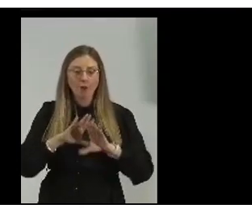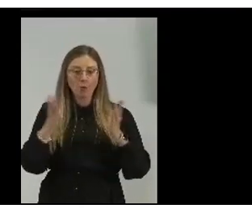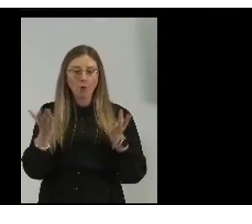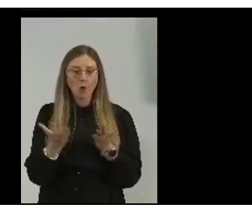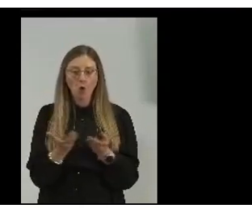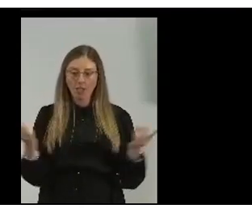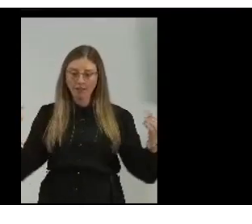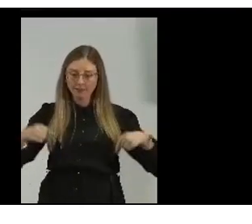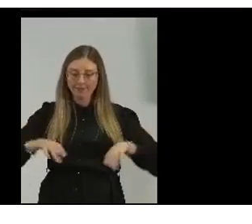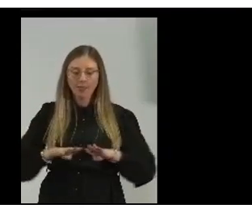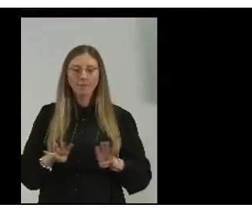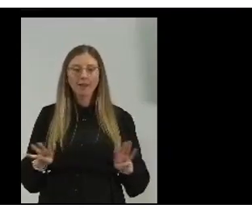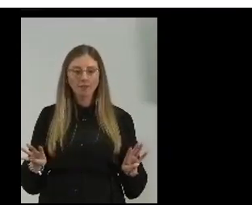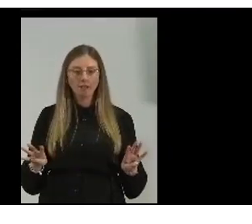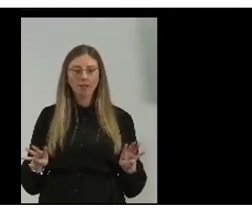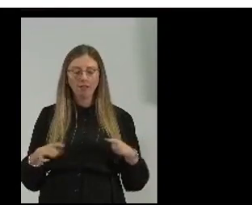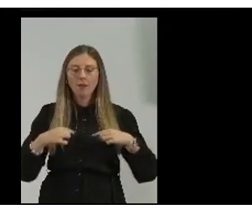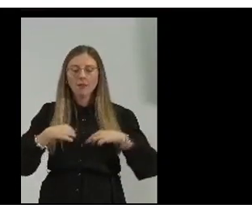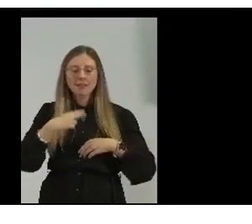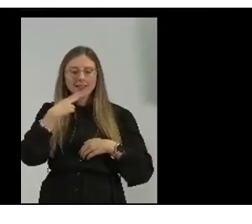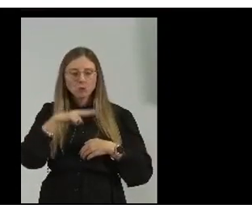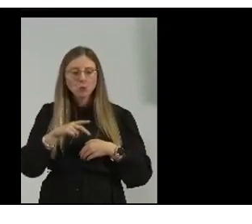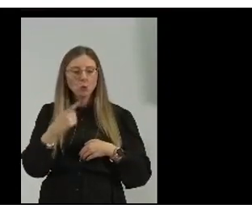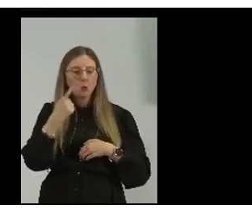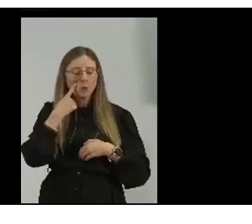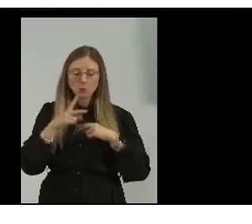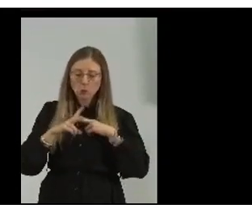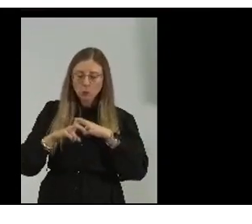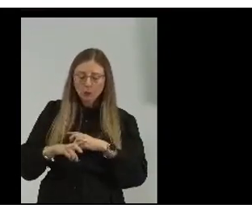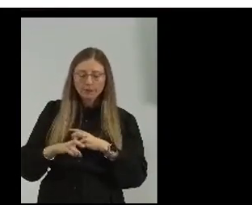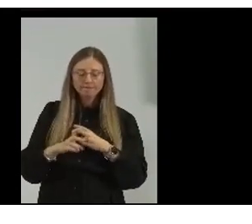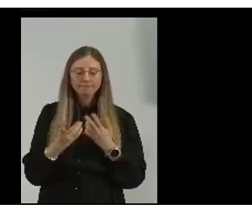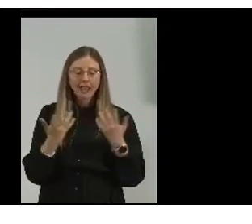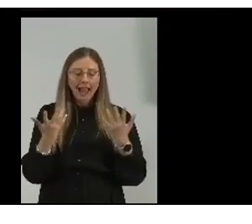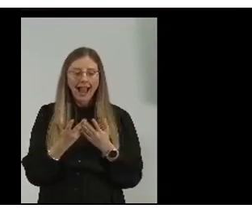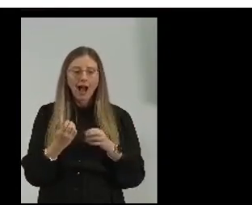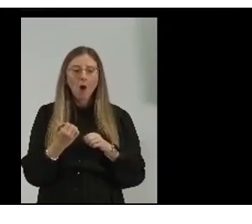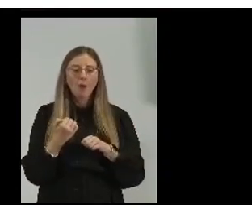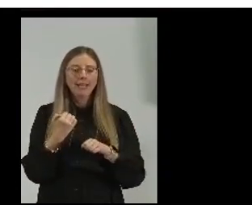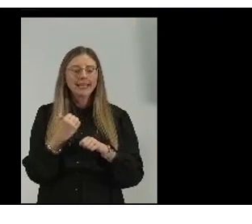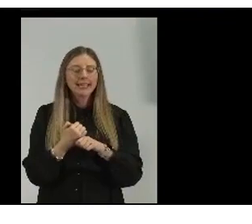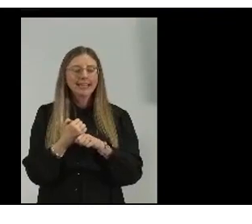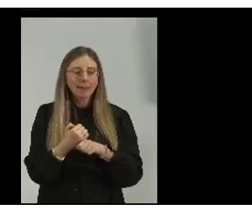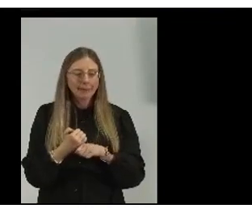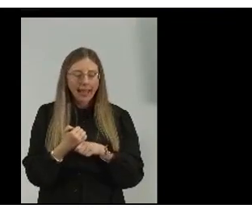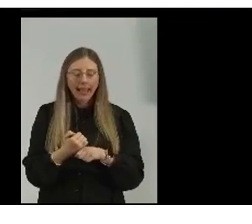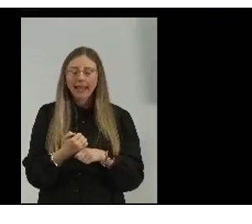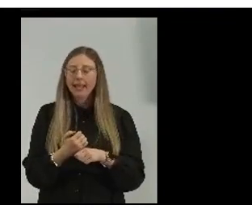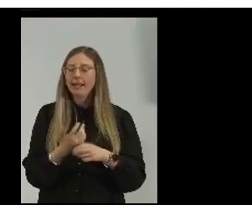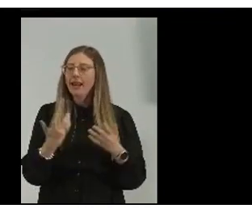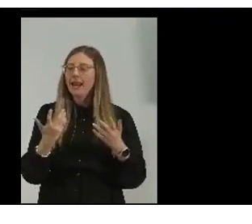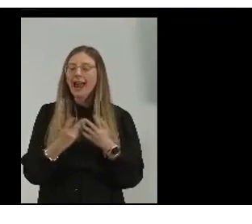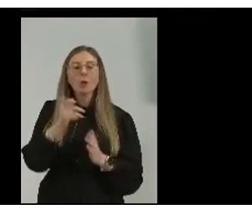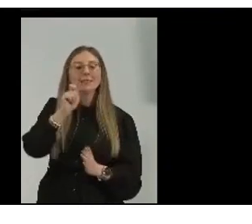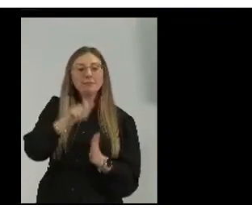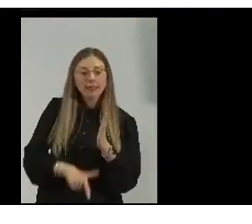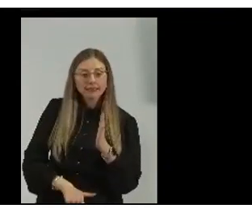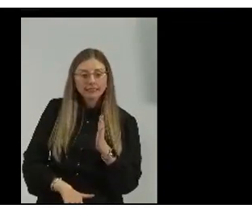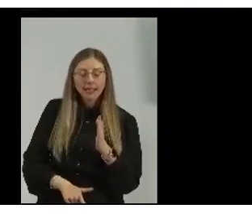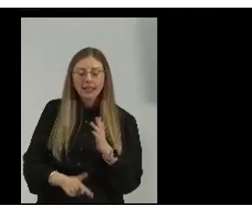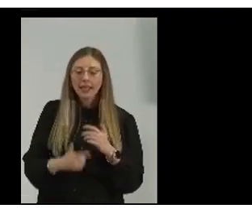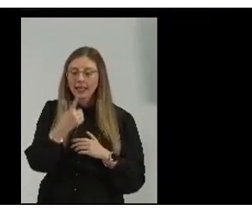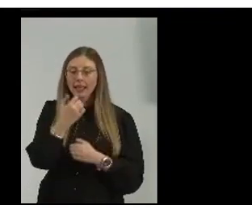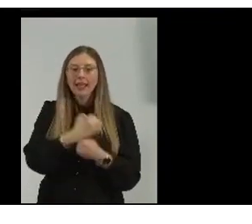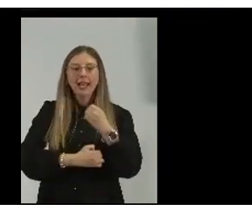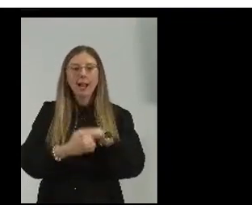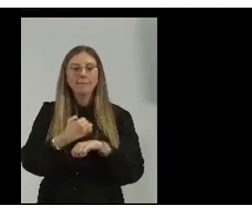here. And what we're going to be doing is exploring how campaigns that, how disability can be